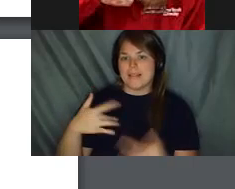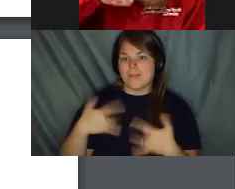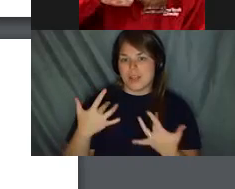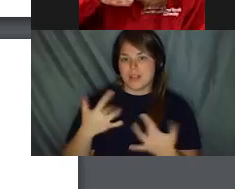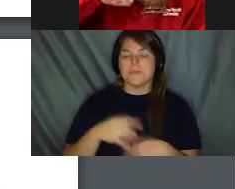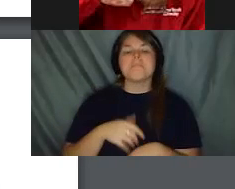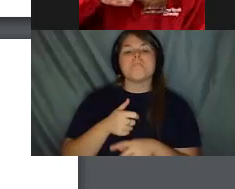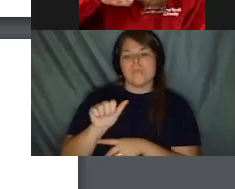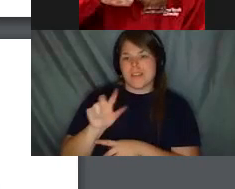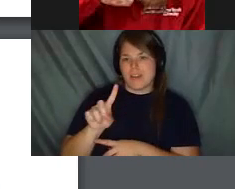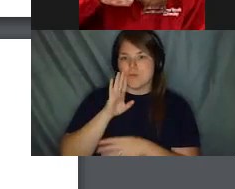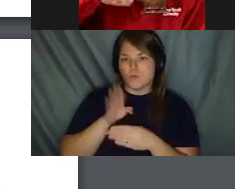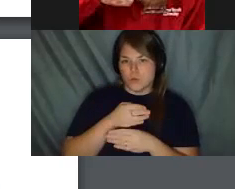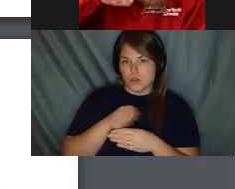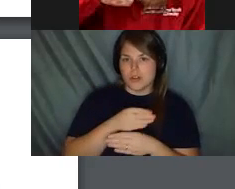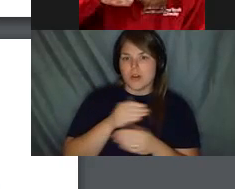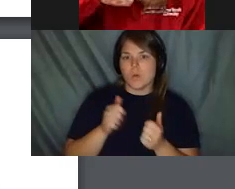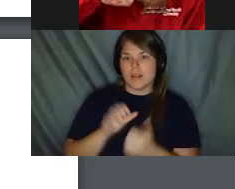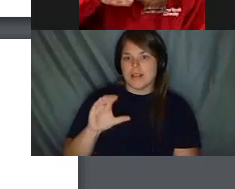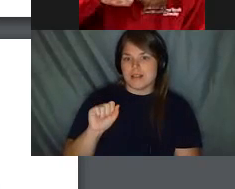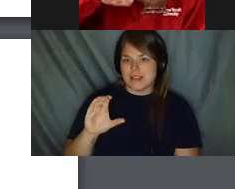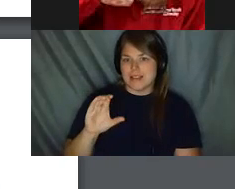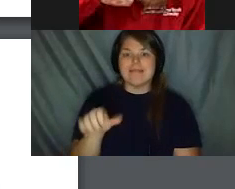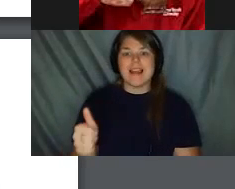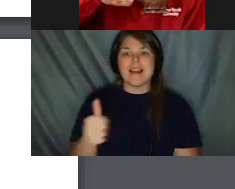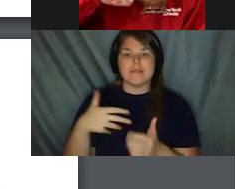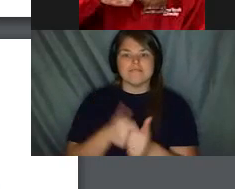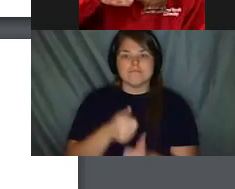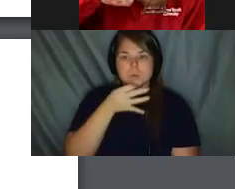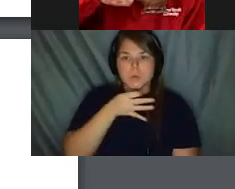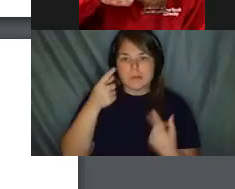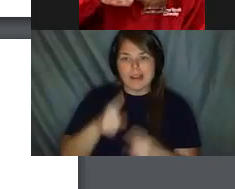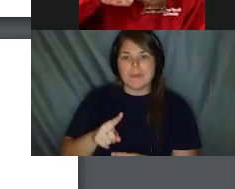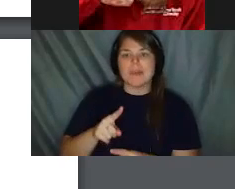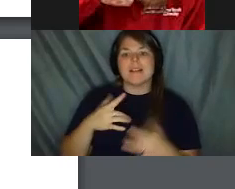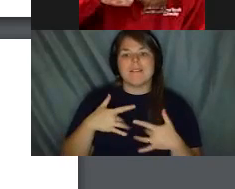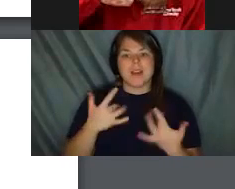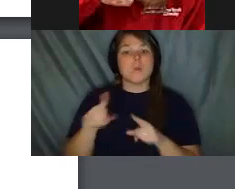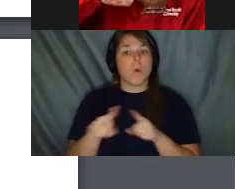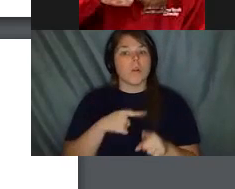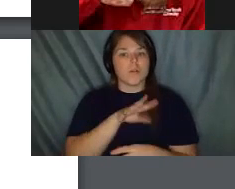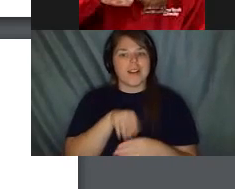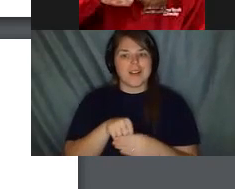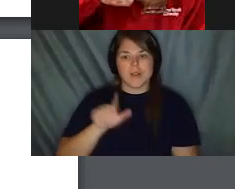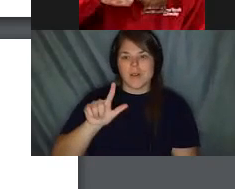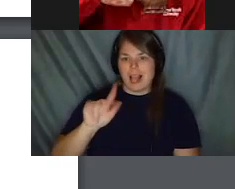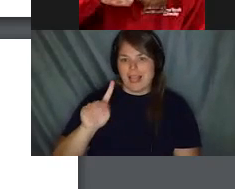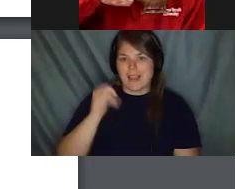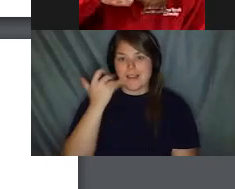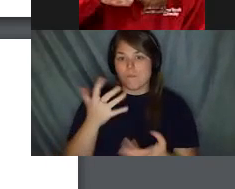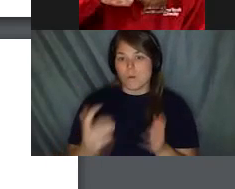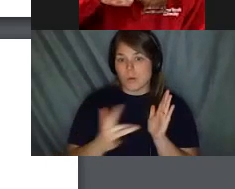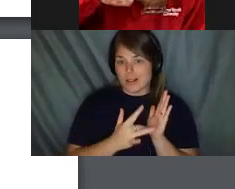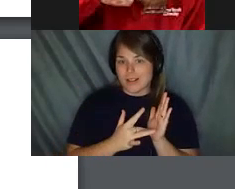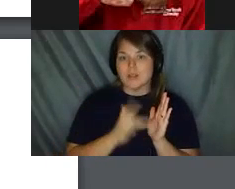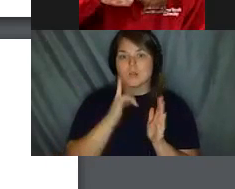sure to share with the CSC any upcoming tune-in, tune-up events. And I also did go ahead and include a link right here if you want to click on that, and it'll show